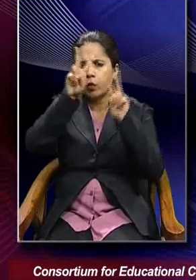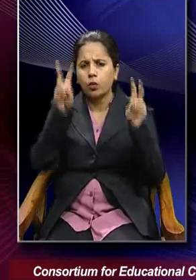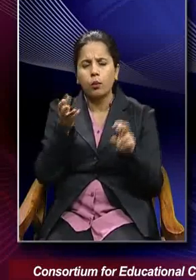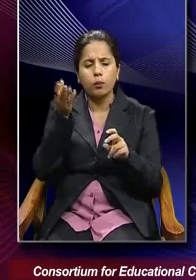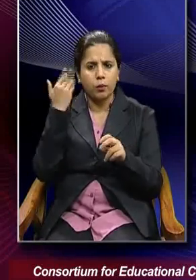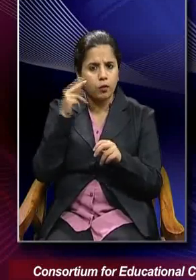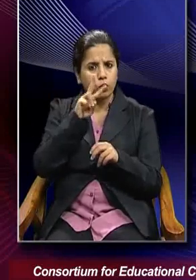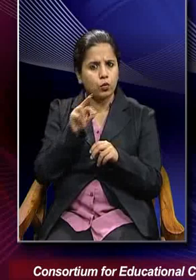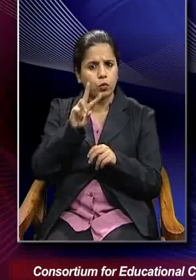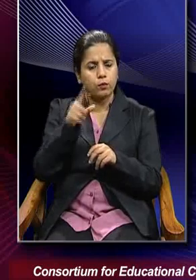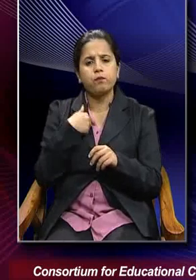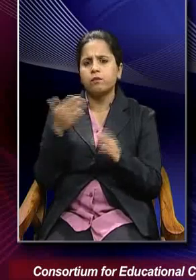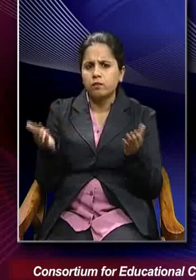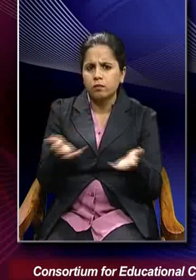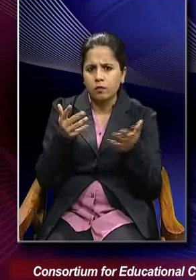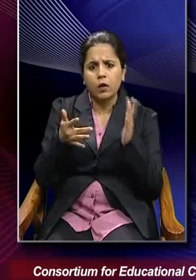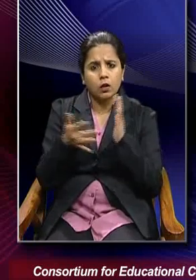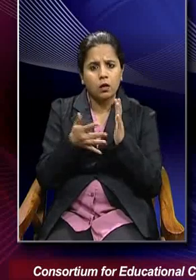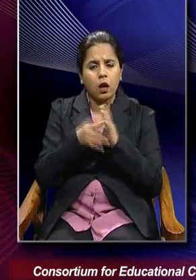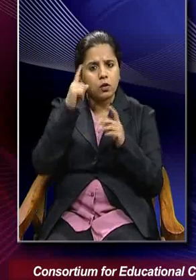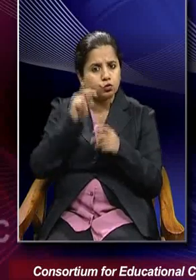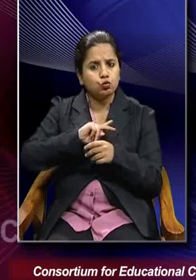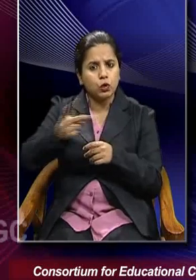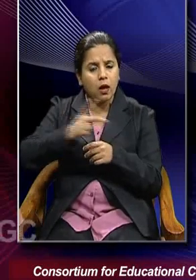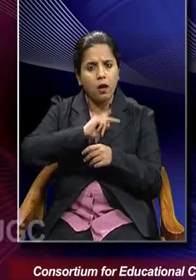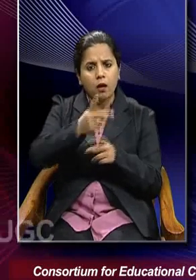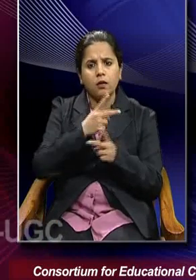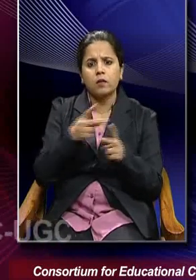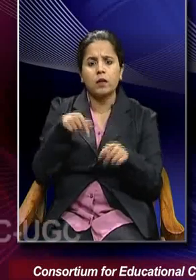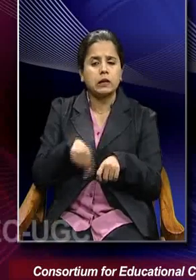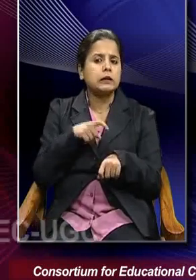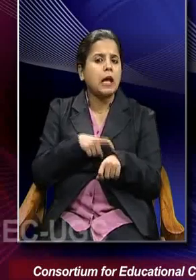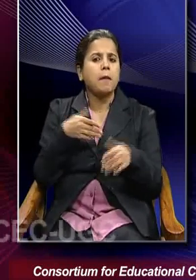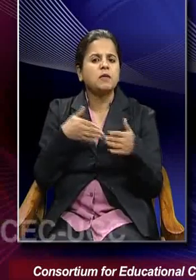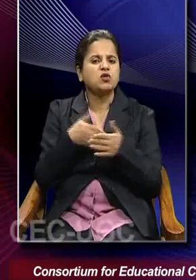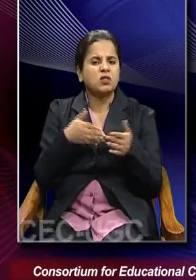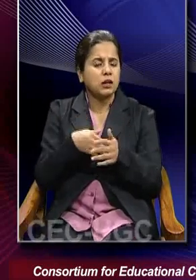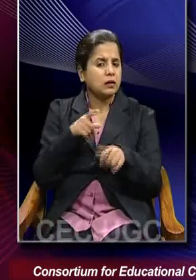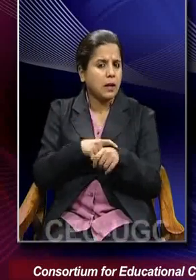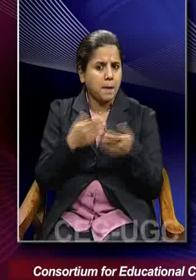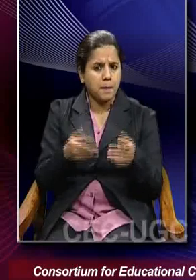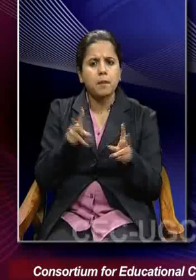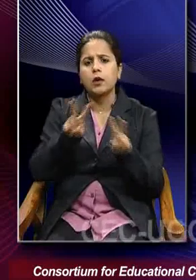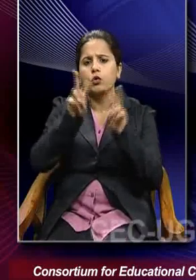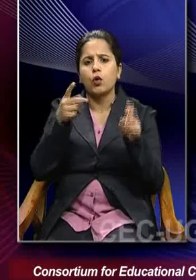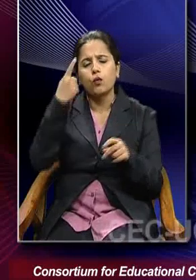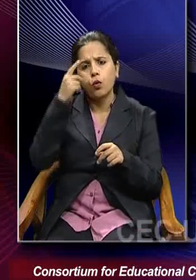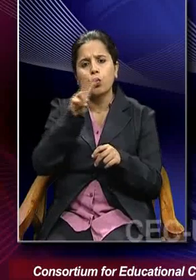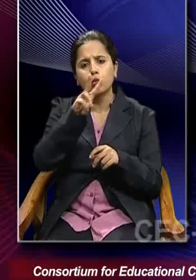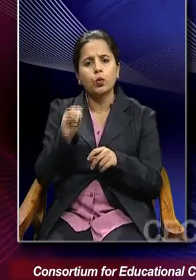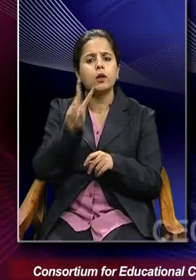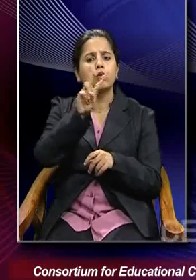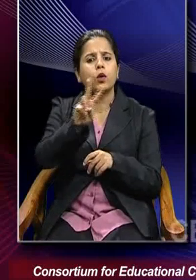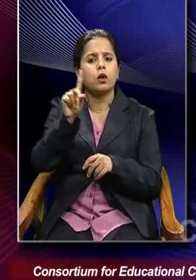is accelerating digital transformation in challenging times, the theme for